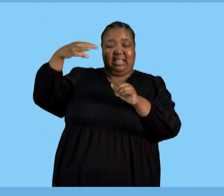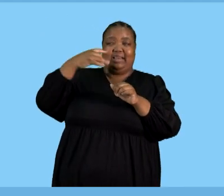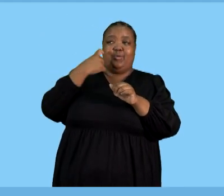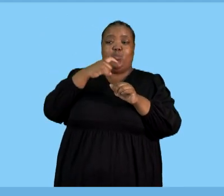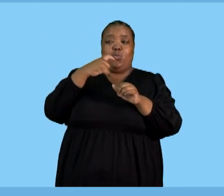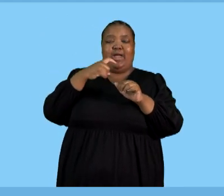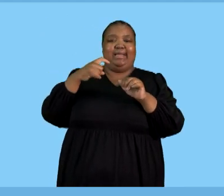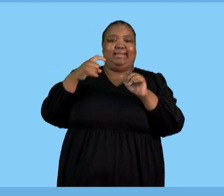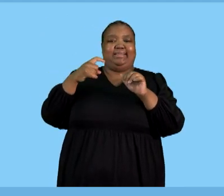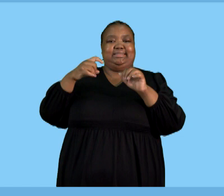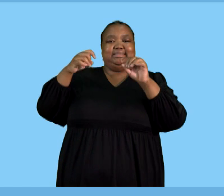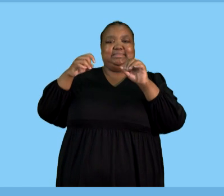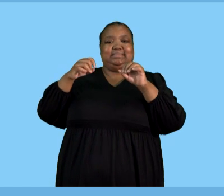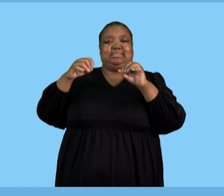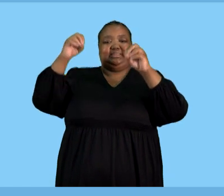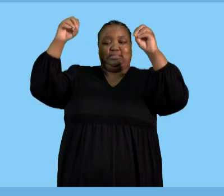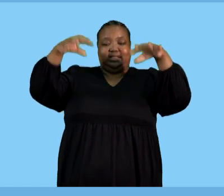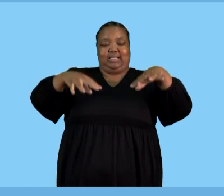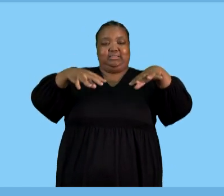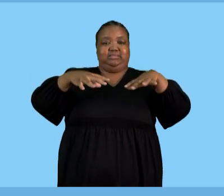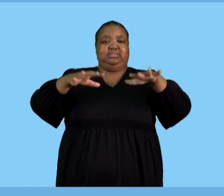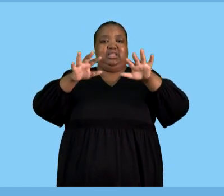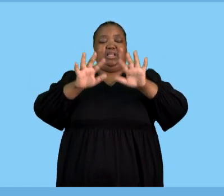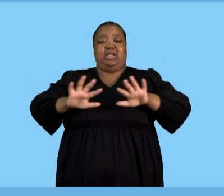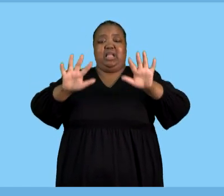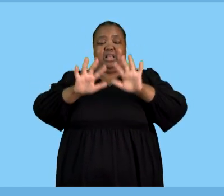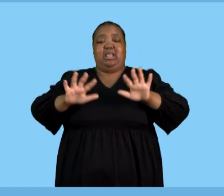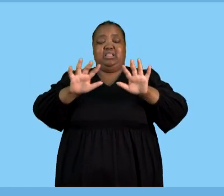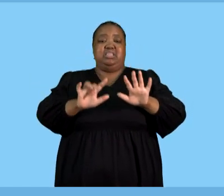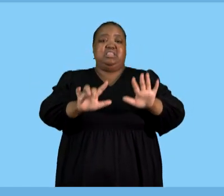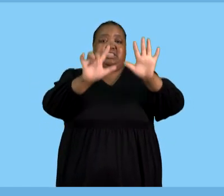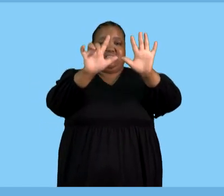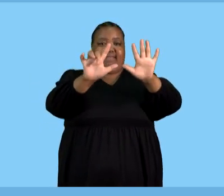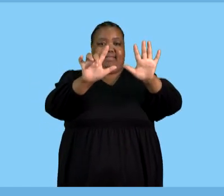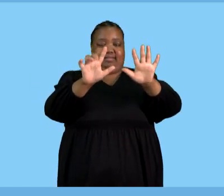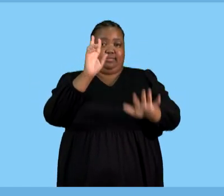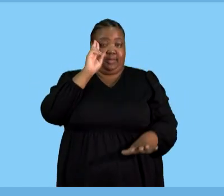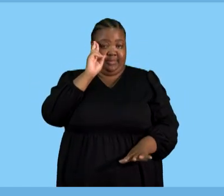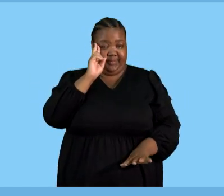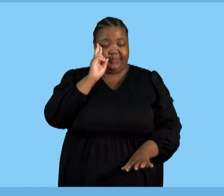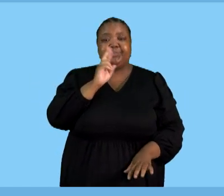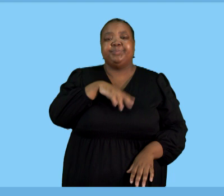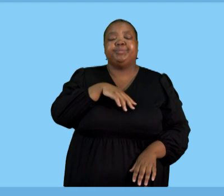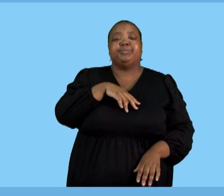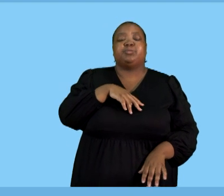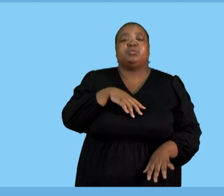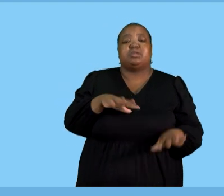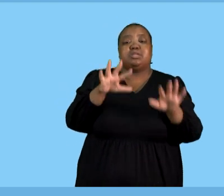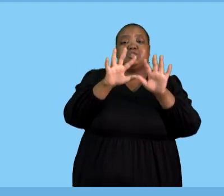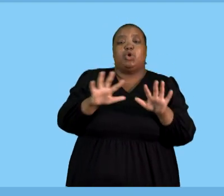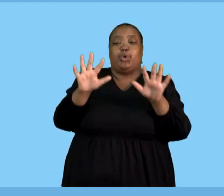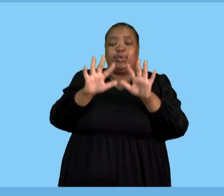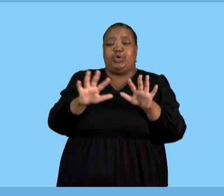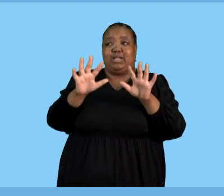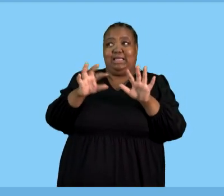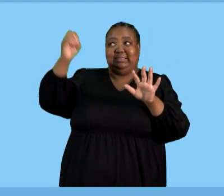of 7 different colors. So the answer to the first part of the question is 7 colors. Now, those colors that